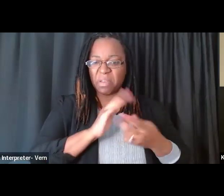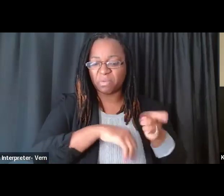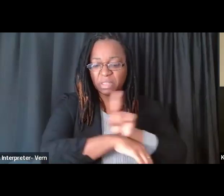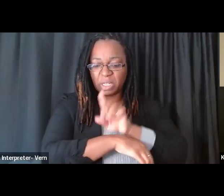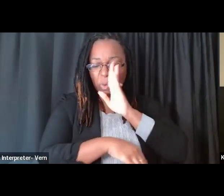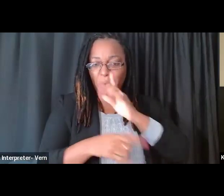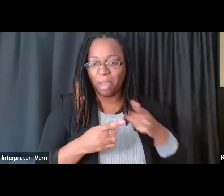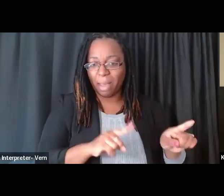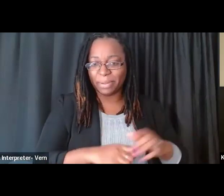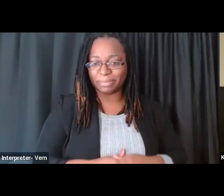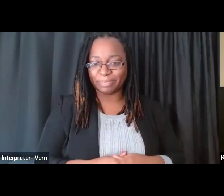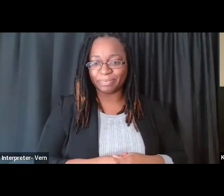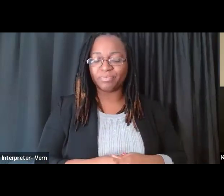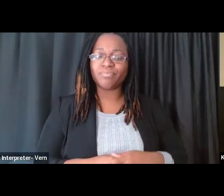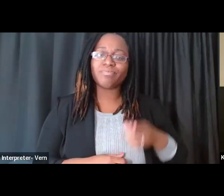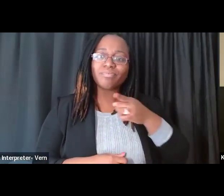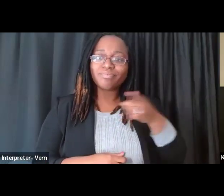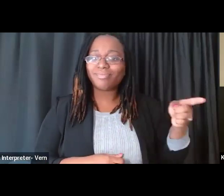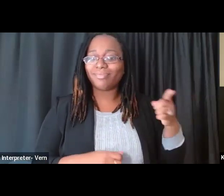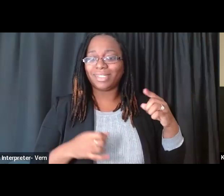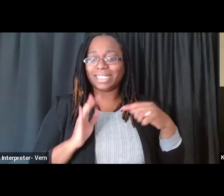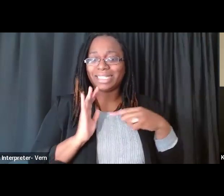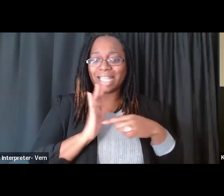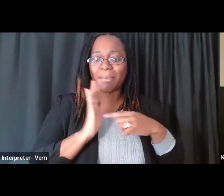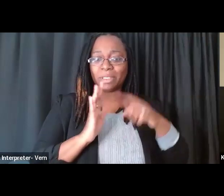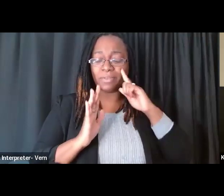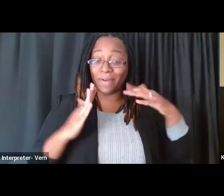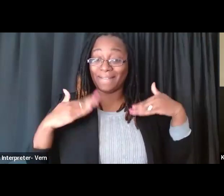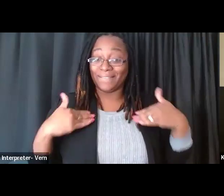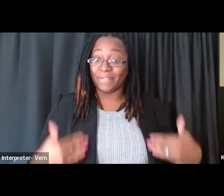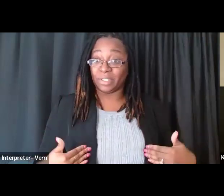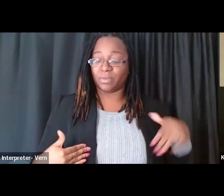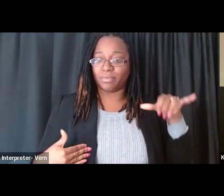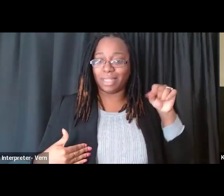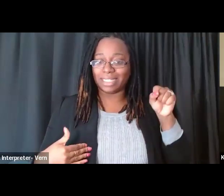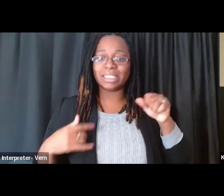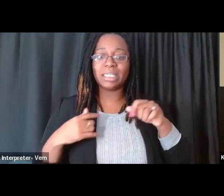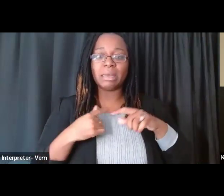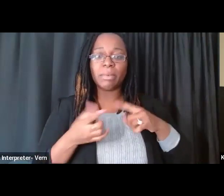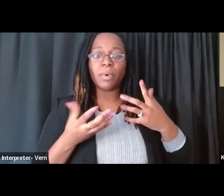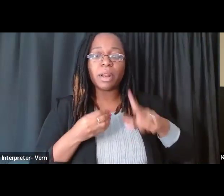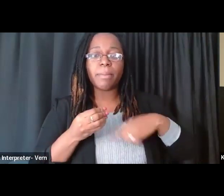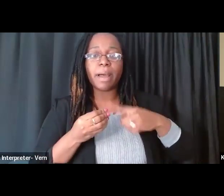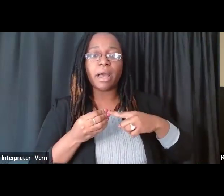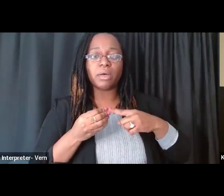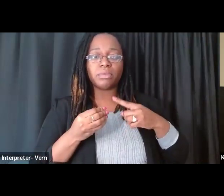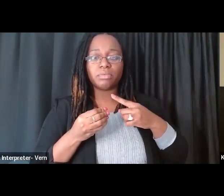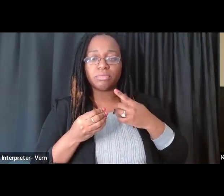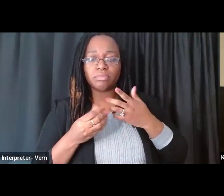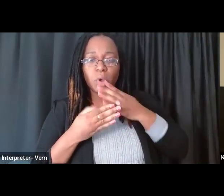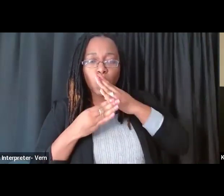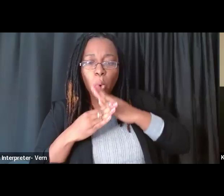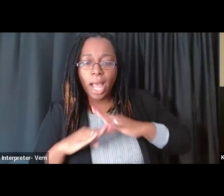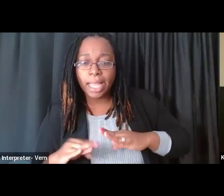point. And these are just examples of a physical nature. What about the quiet between sisters? What about